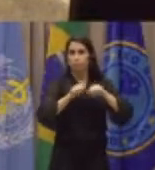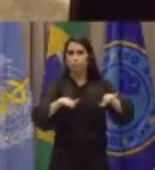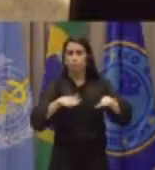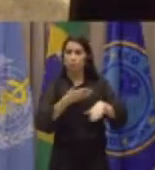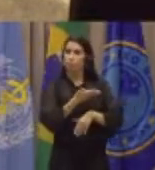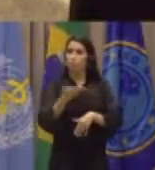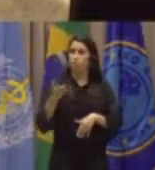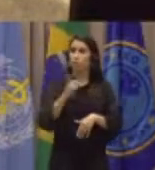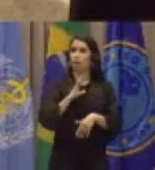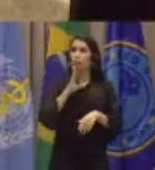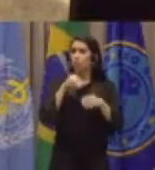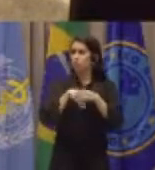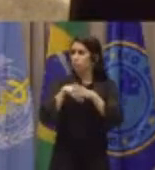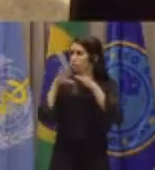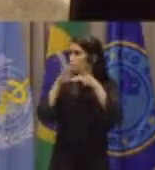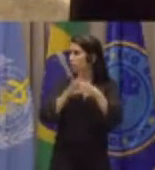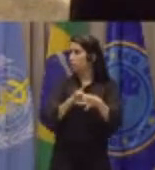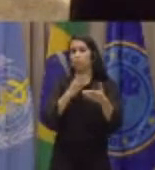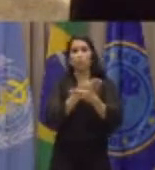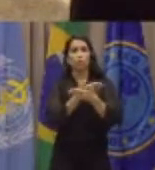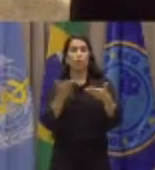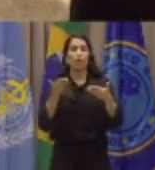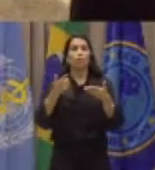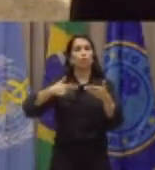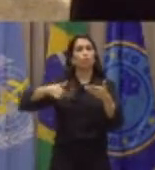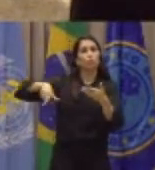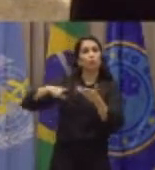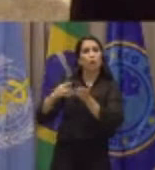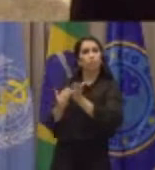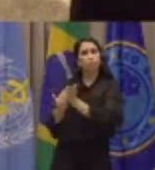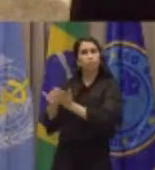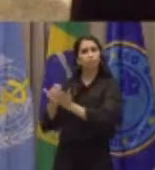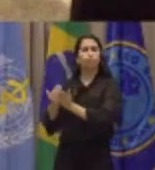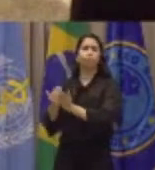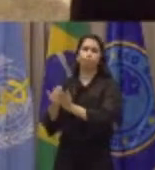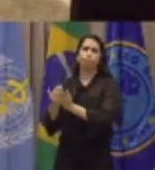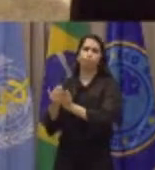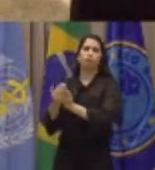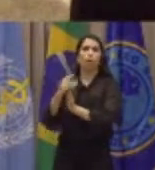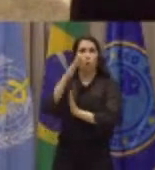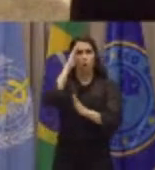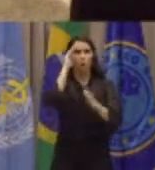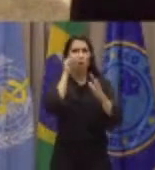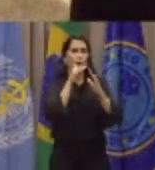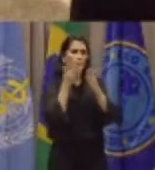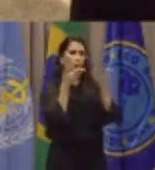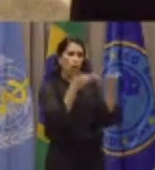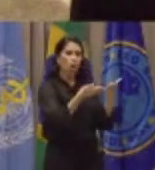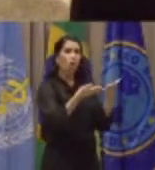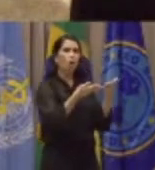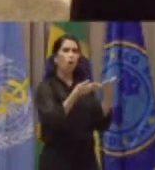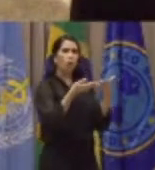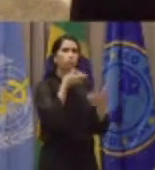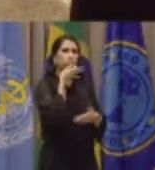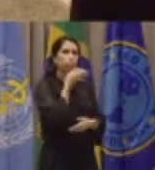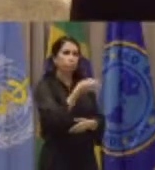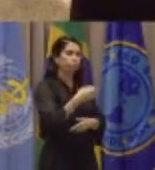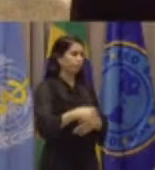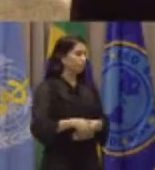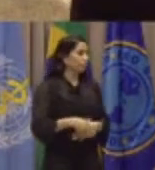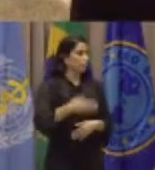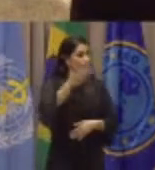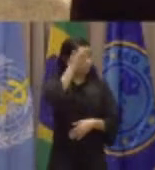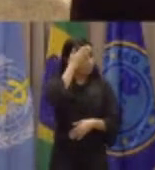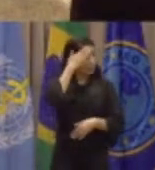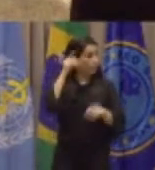be done as part of the strategy of the other initiatives that we have. I really agree with